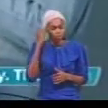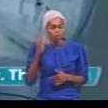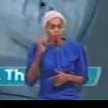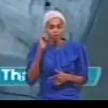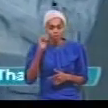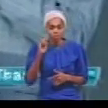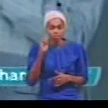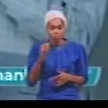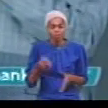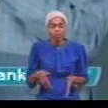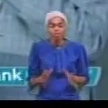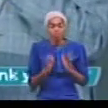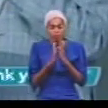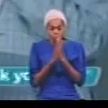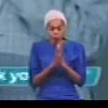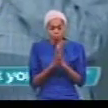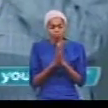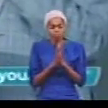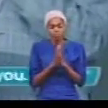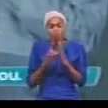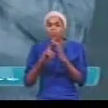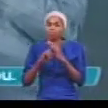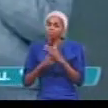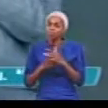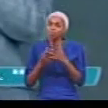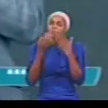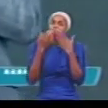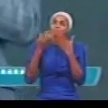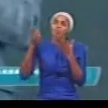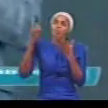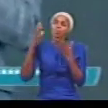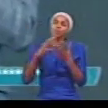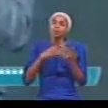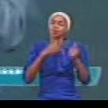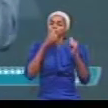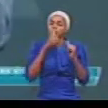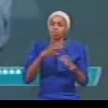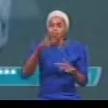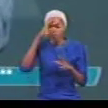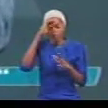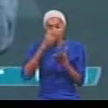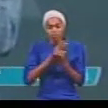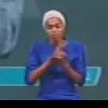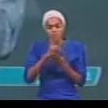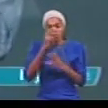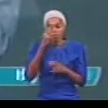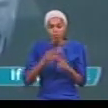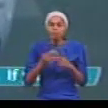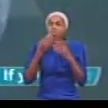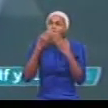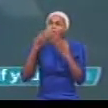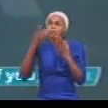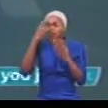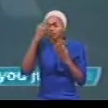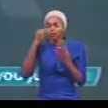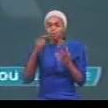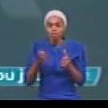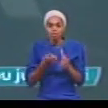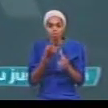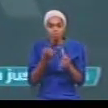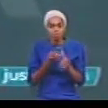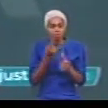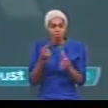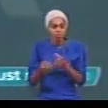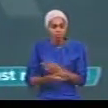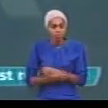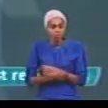our voices as we thank the Lord and praise His holy name. Let's thank Him for this first day, what the Lord has done